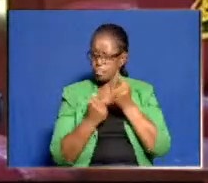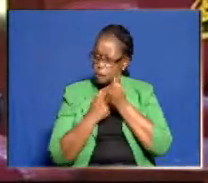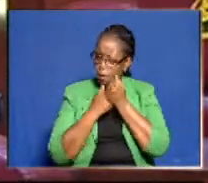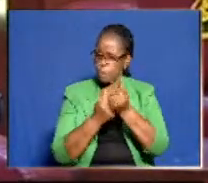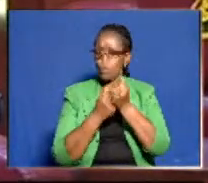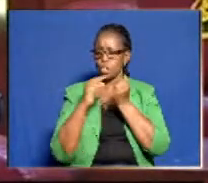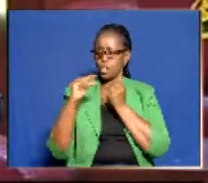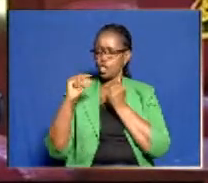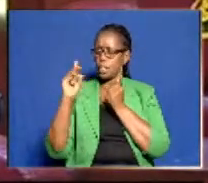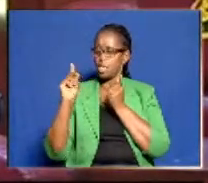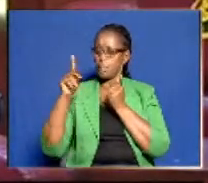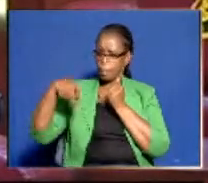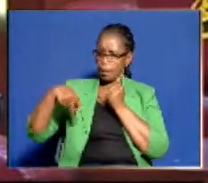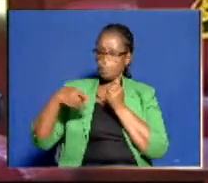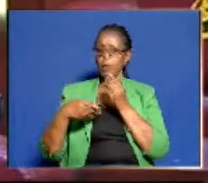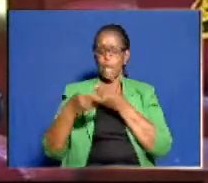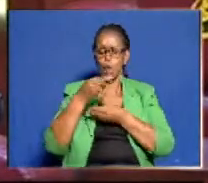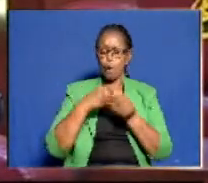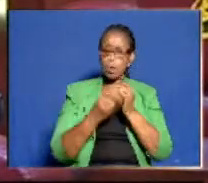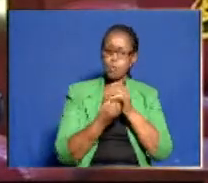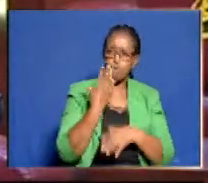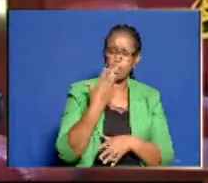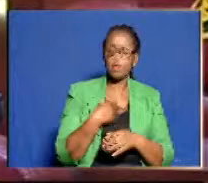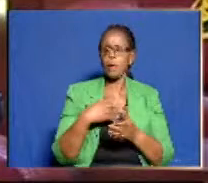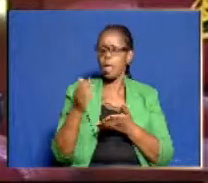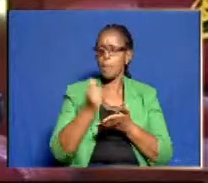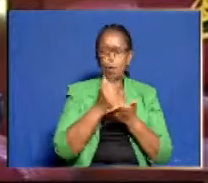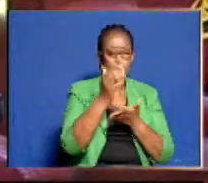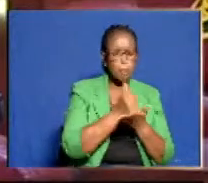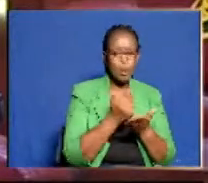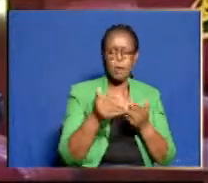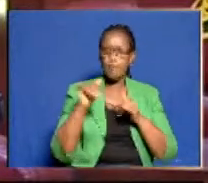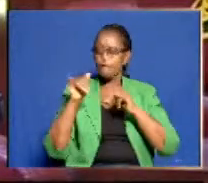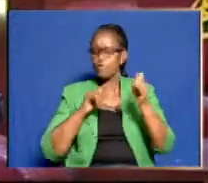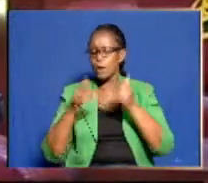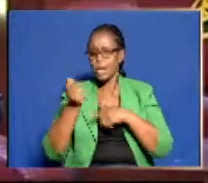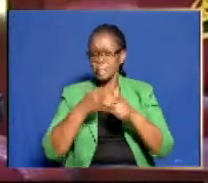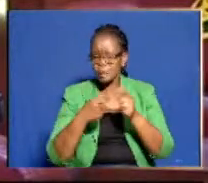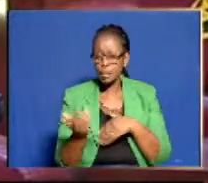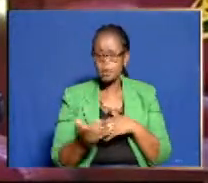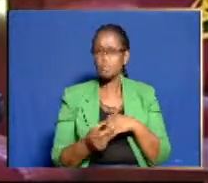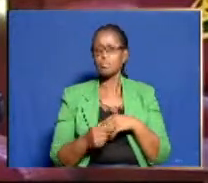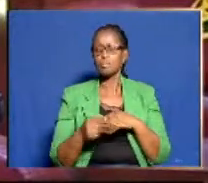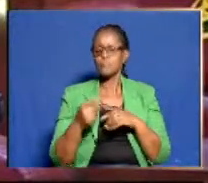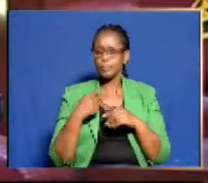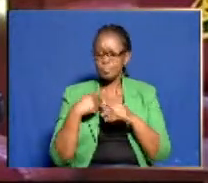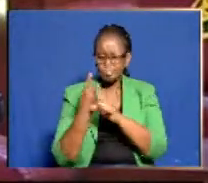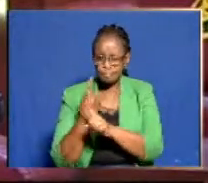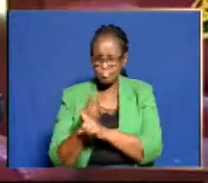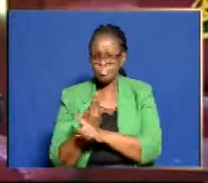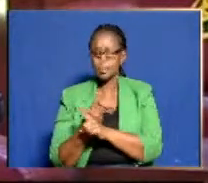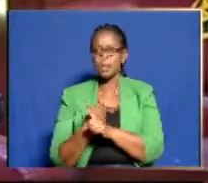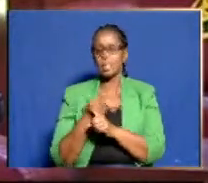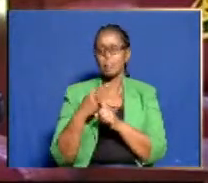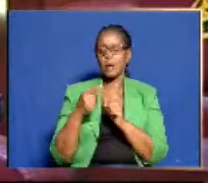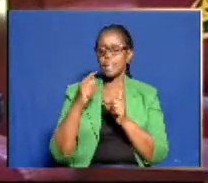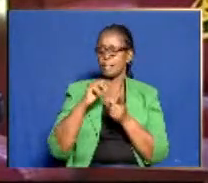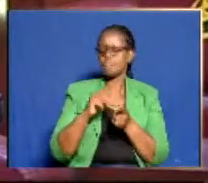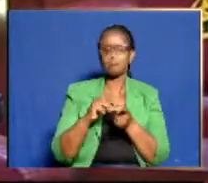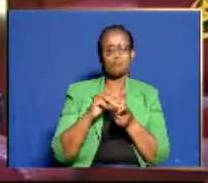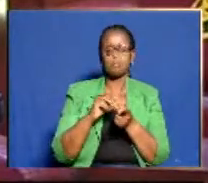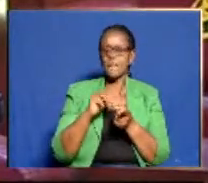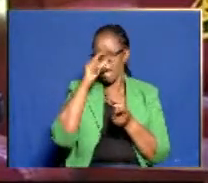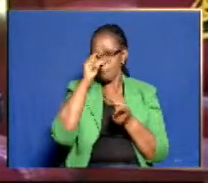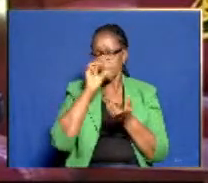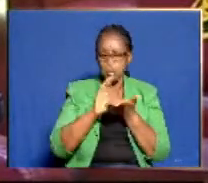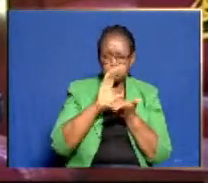economic growth, employment, foreign exchange, and raw materials for this industrial sector, it is grossly underfunded. And when I